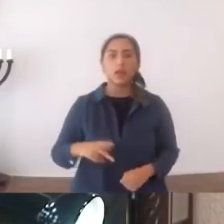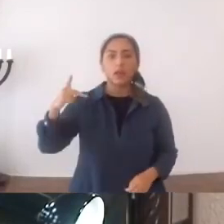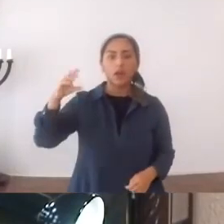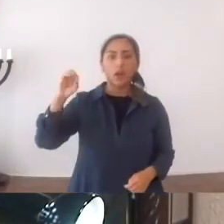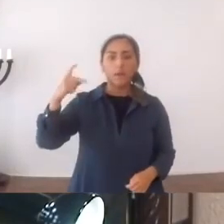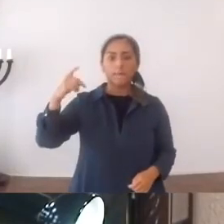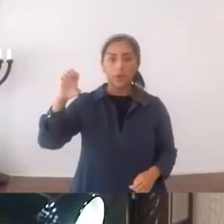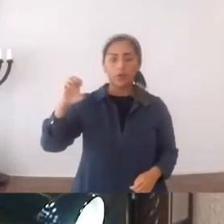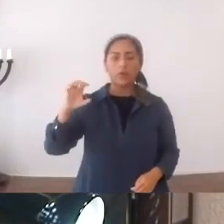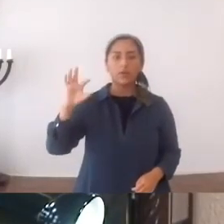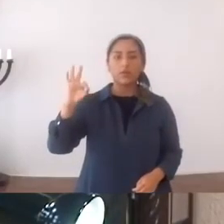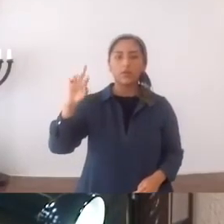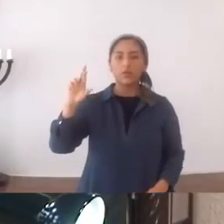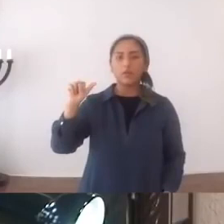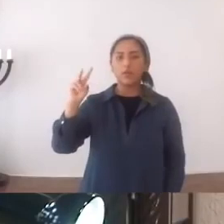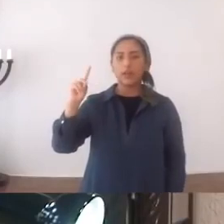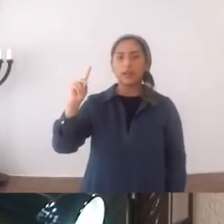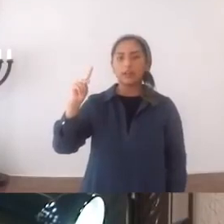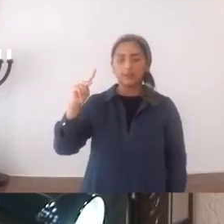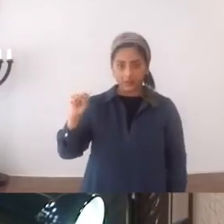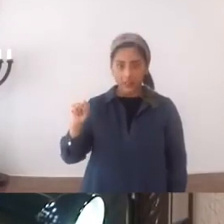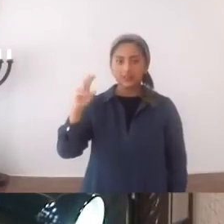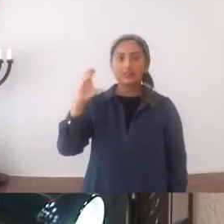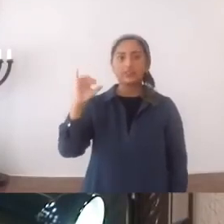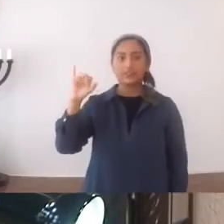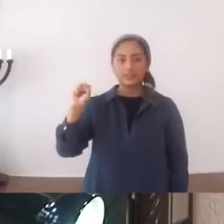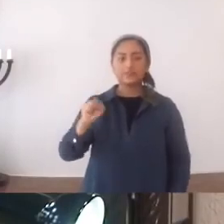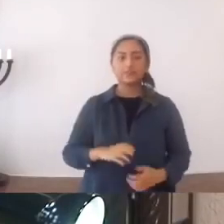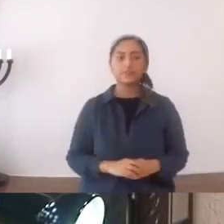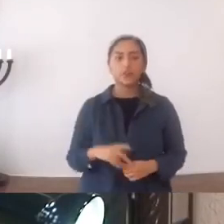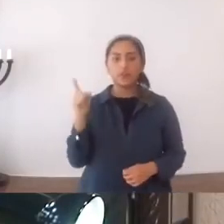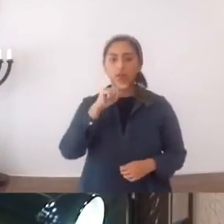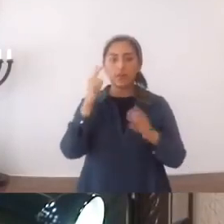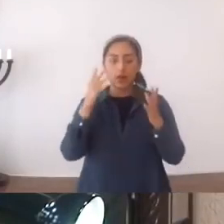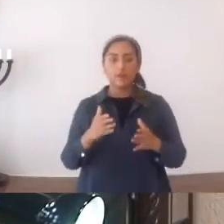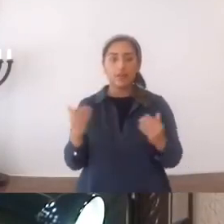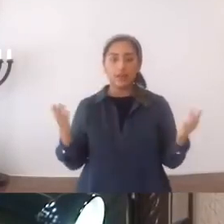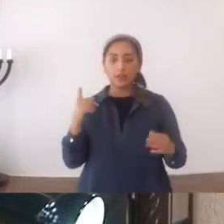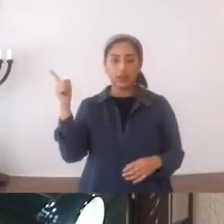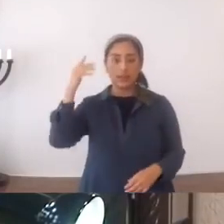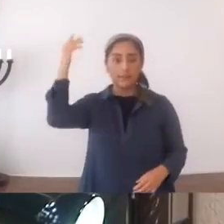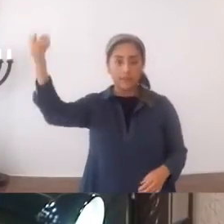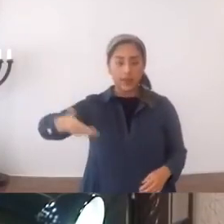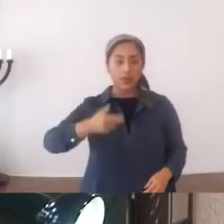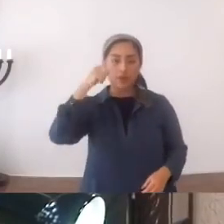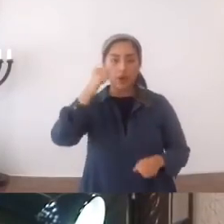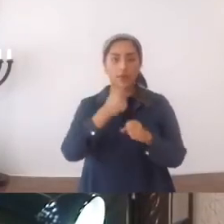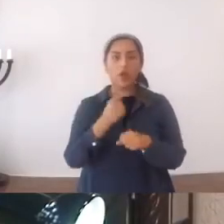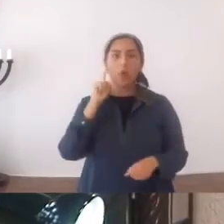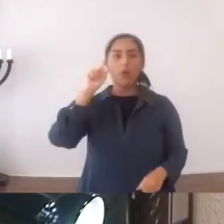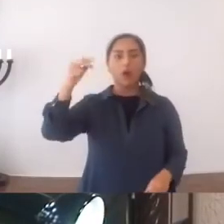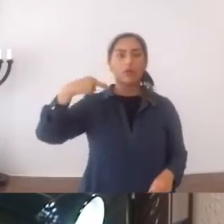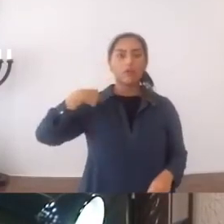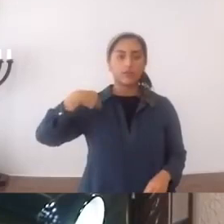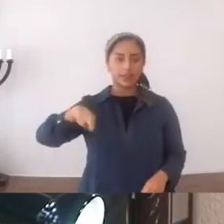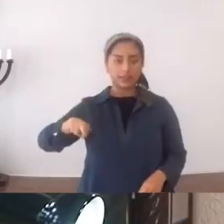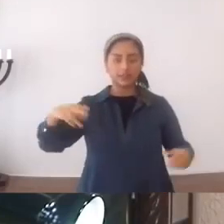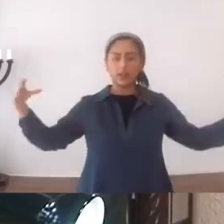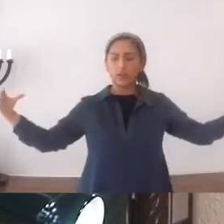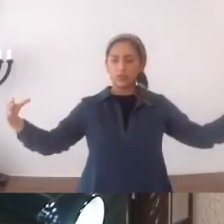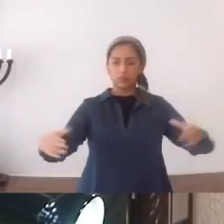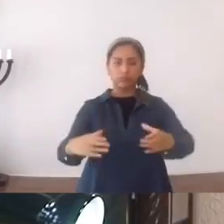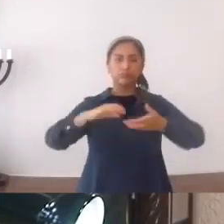attention, please. El Papa Francisco, The Pope Francisco, el falso profeta, the fake prophet, aquí invita a que se forme una